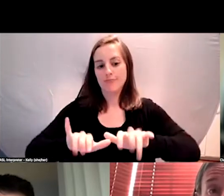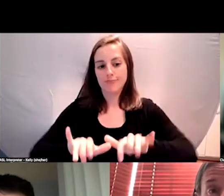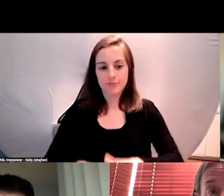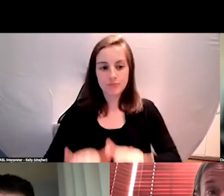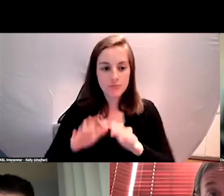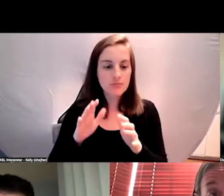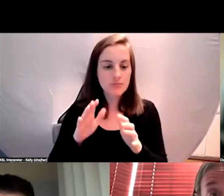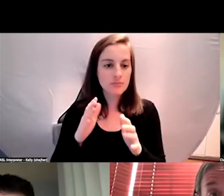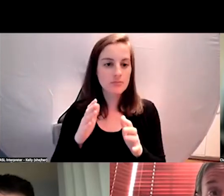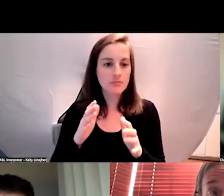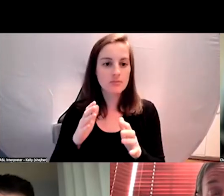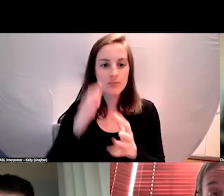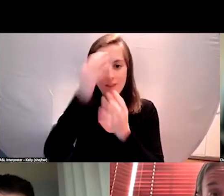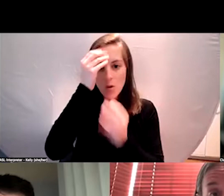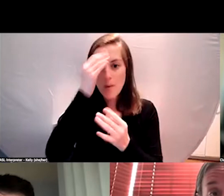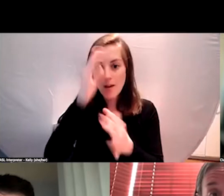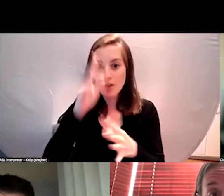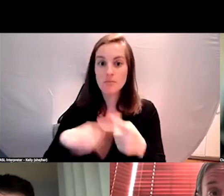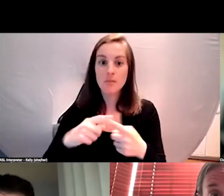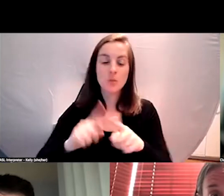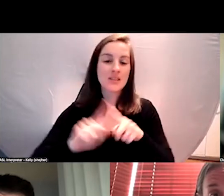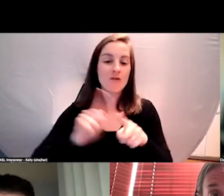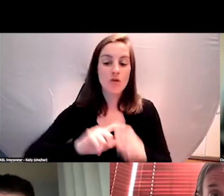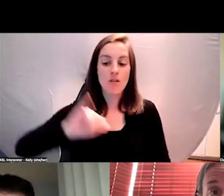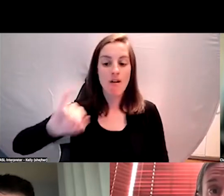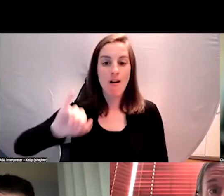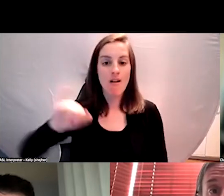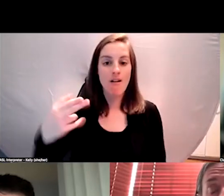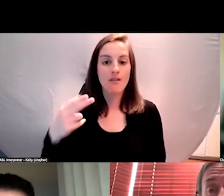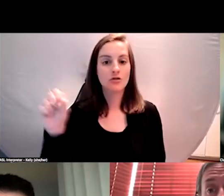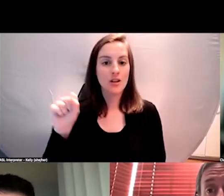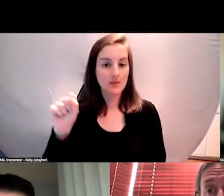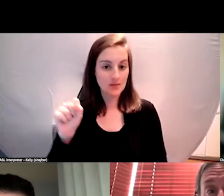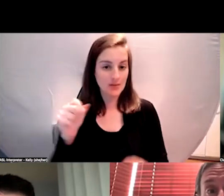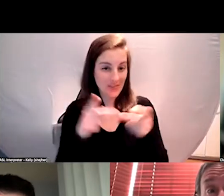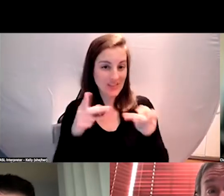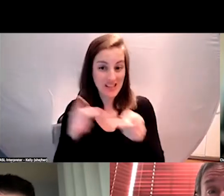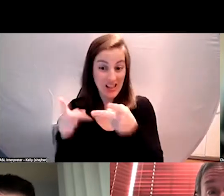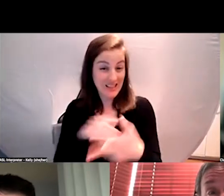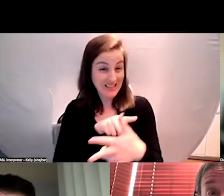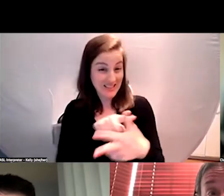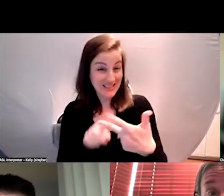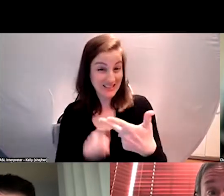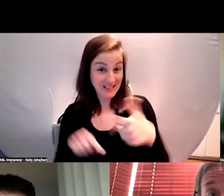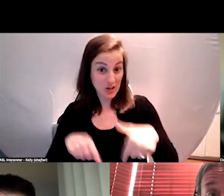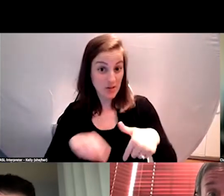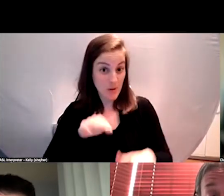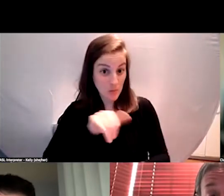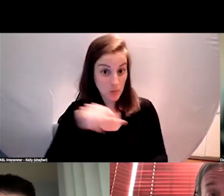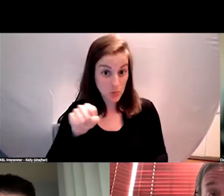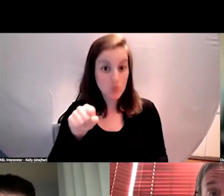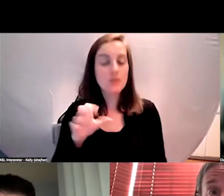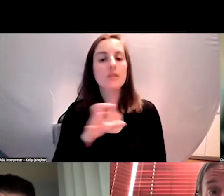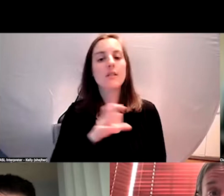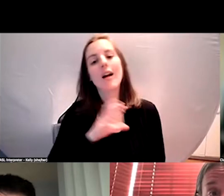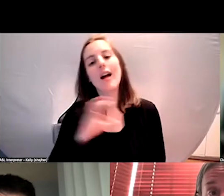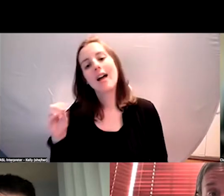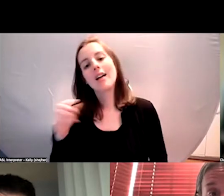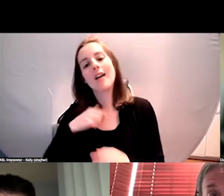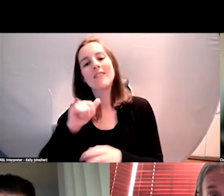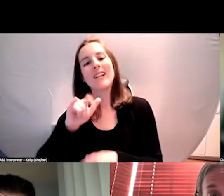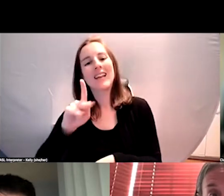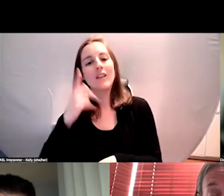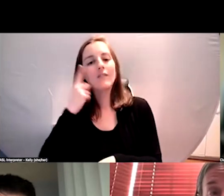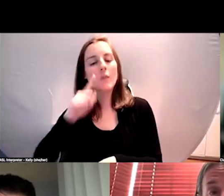different IHS facilities within the state and within the region, as well as the link to Paths Remembered and Indian